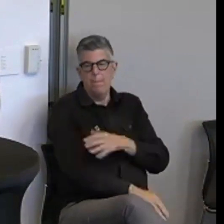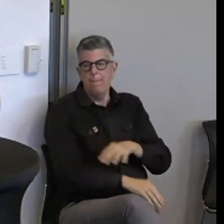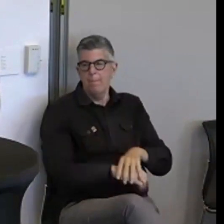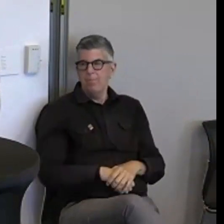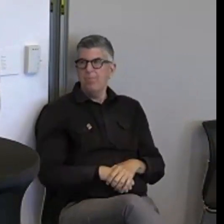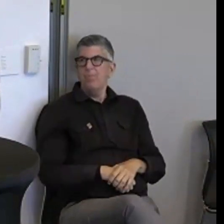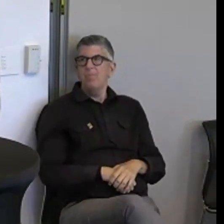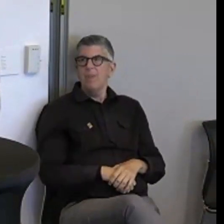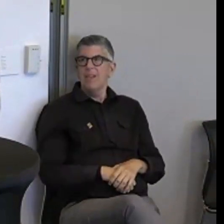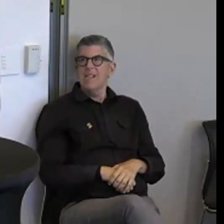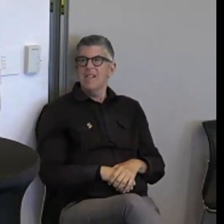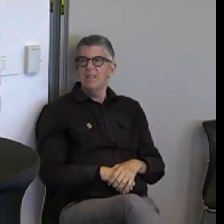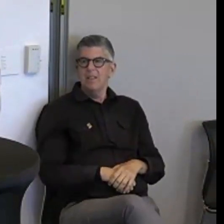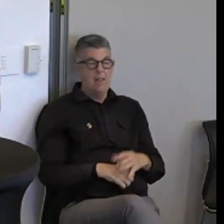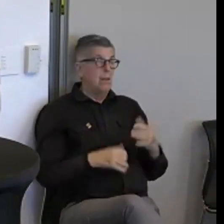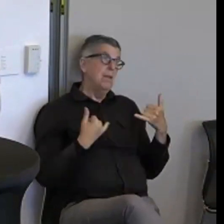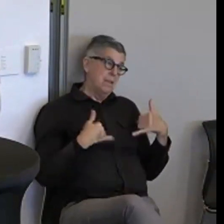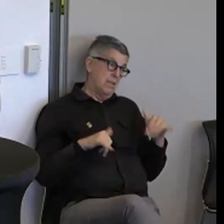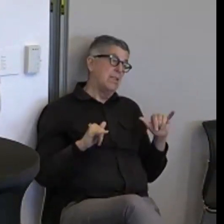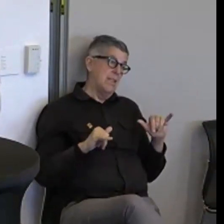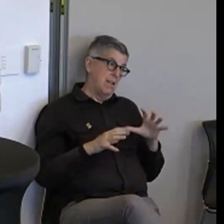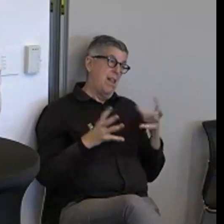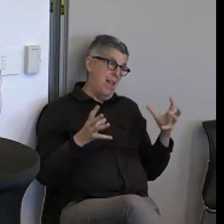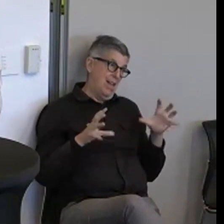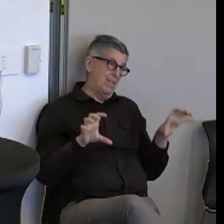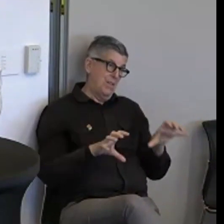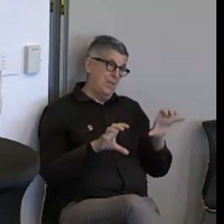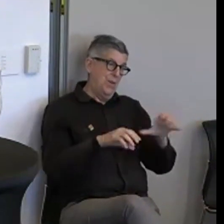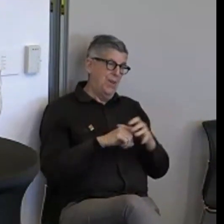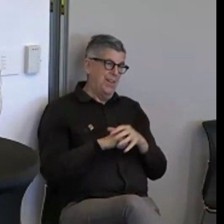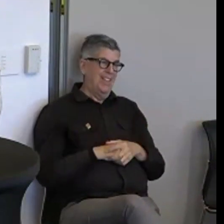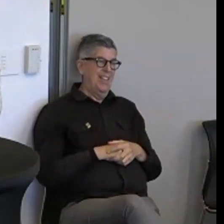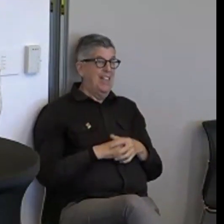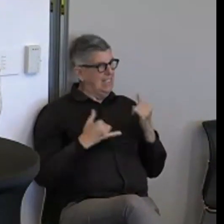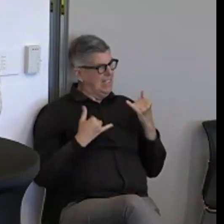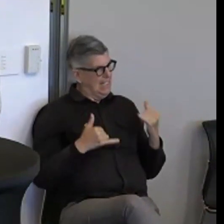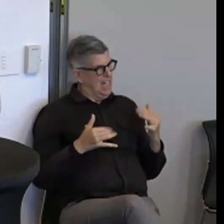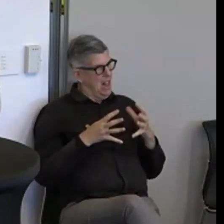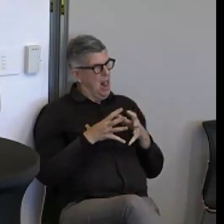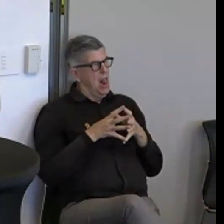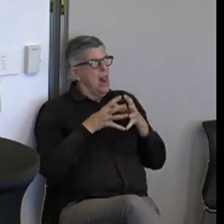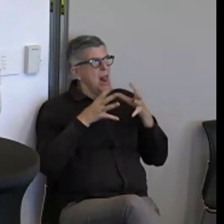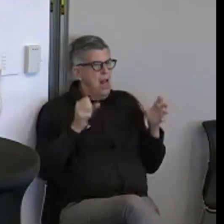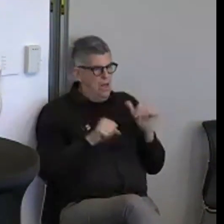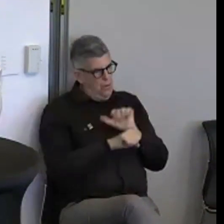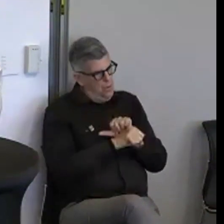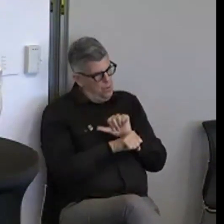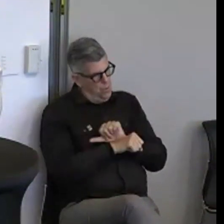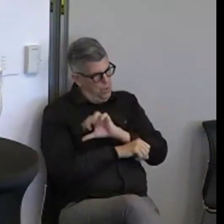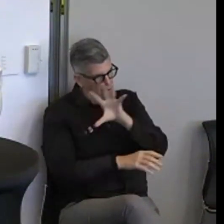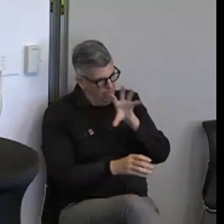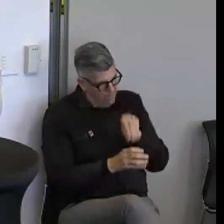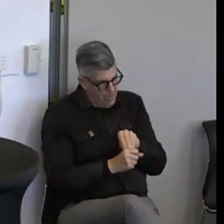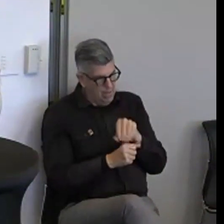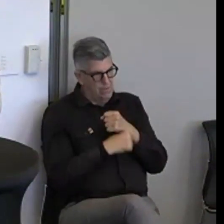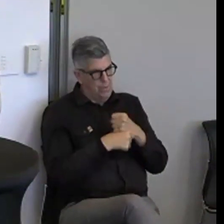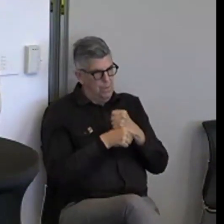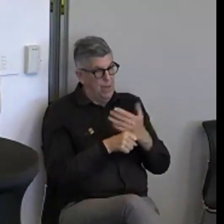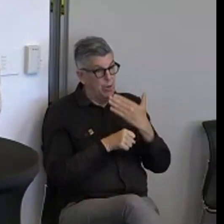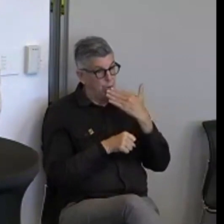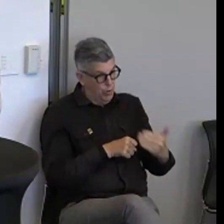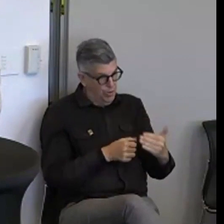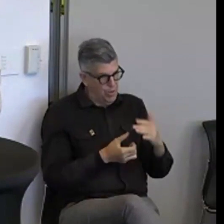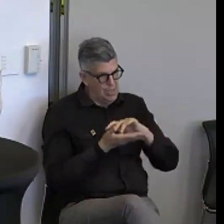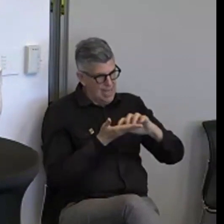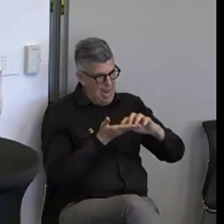there's still a lot to do. It's still very labor intensive to make good tactile graphics. It's not a